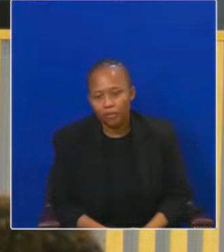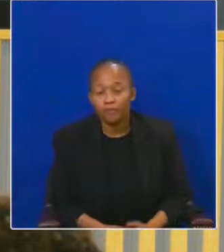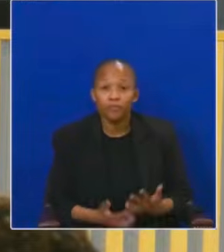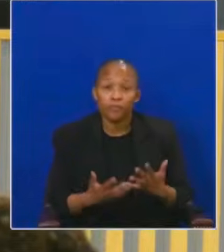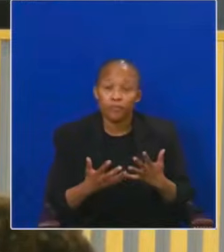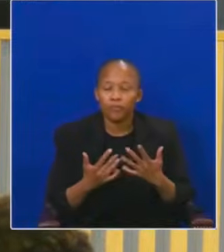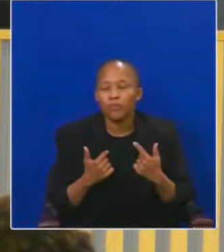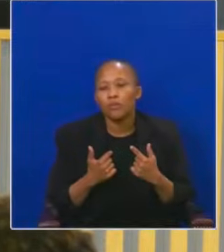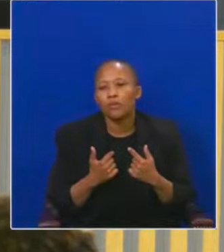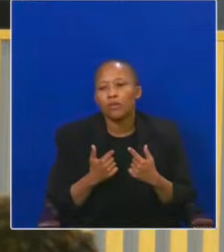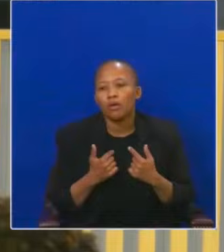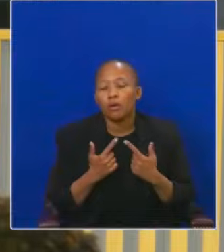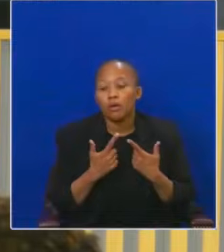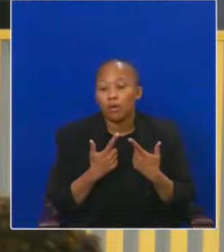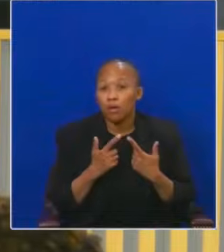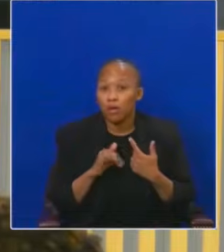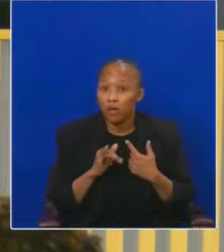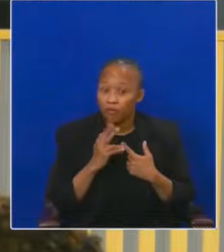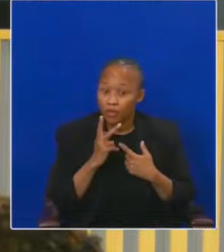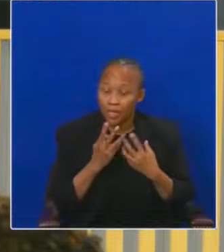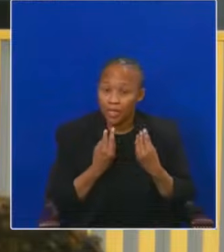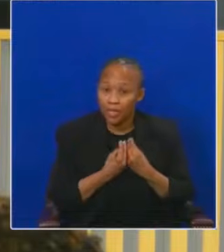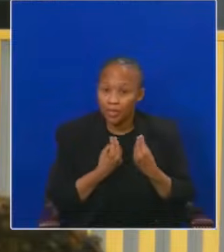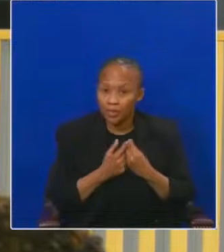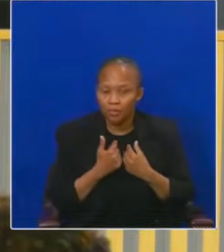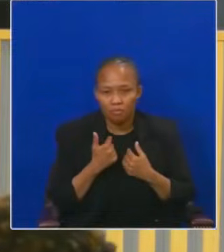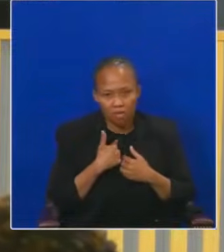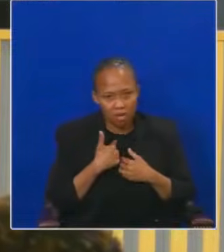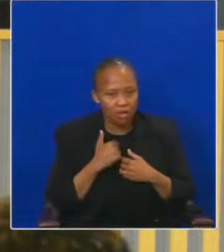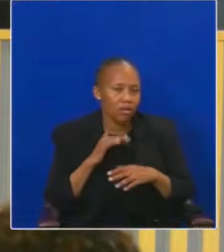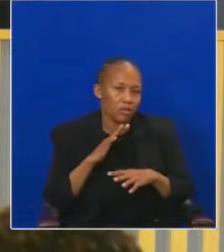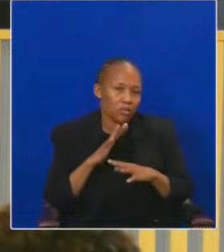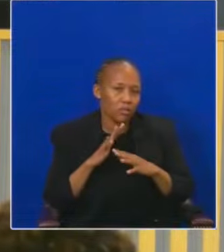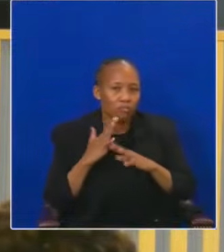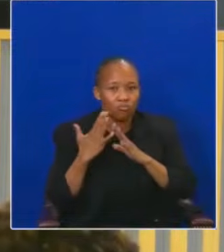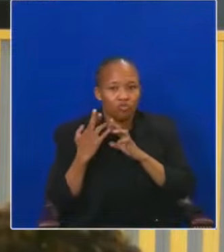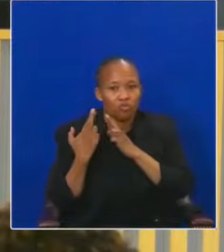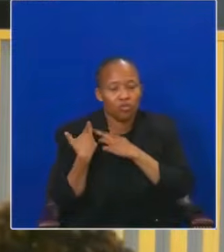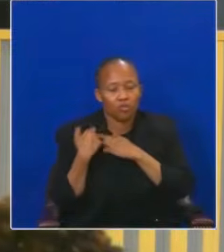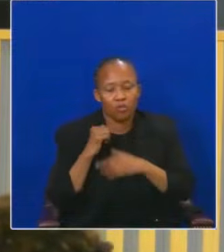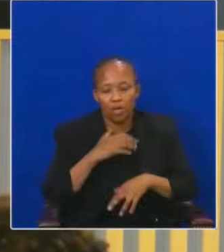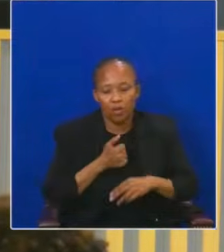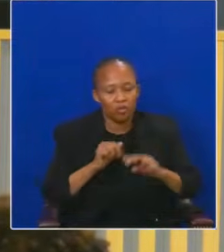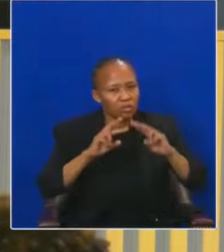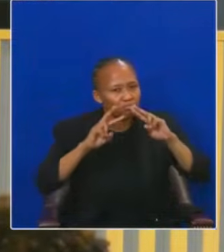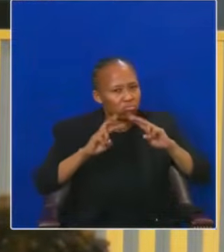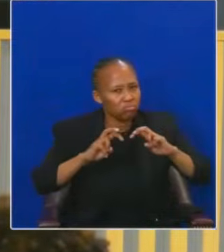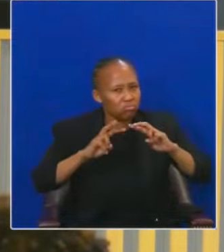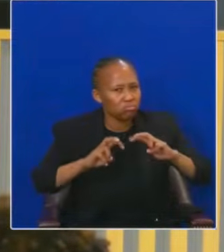investigate the veracity or the truthfulness of such assertions.